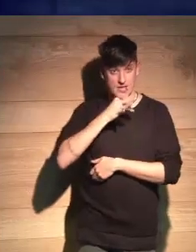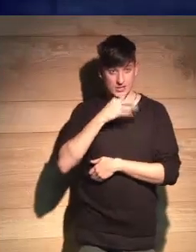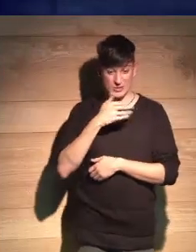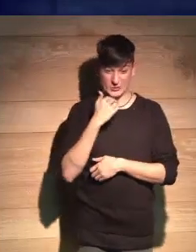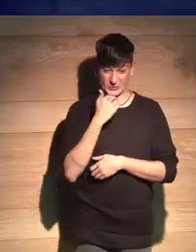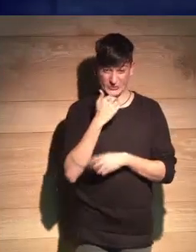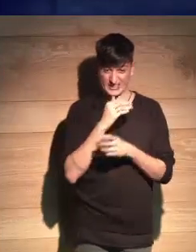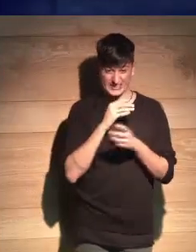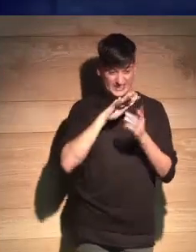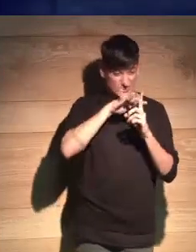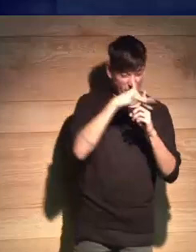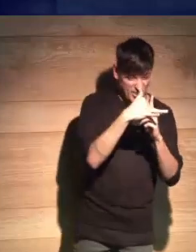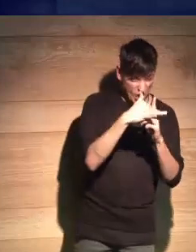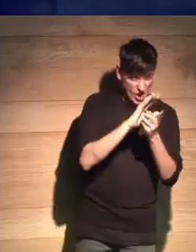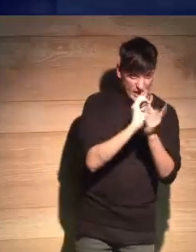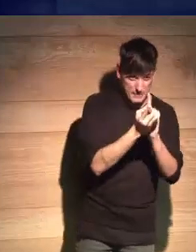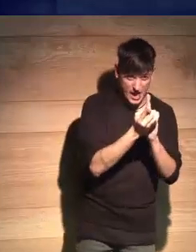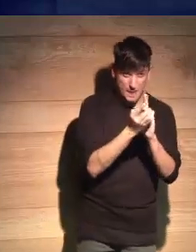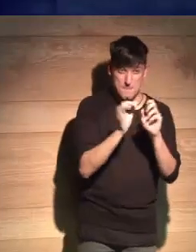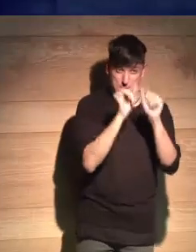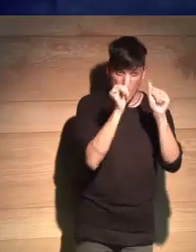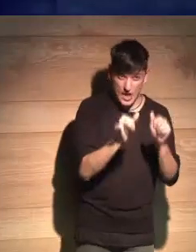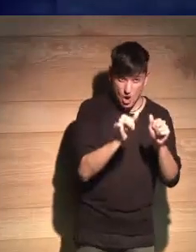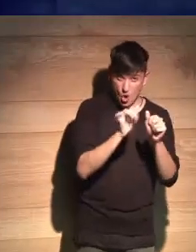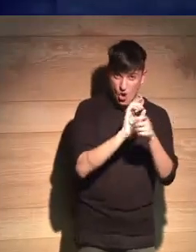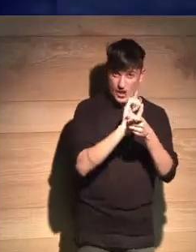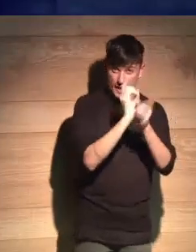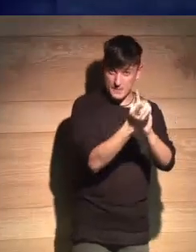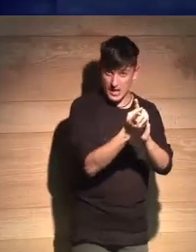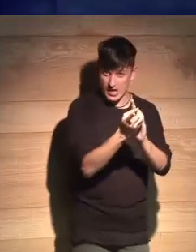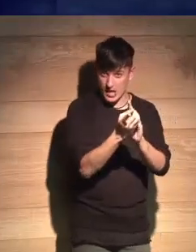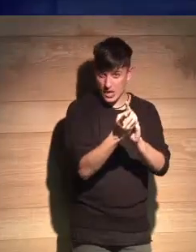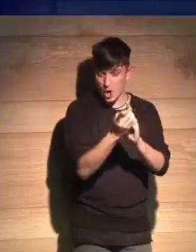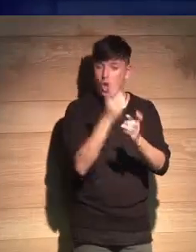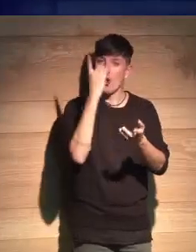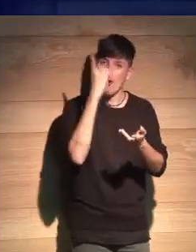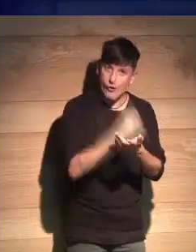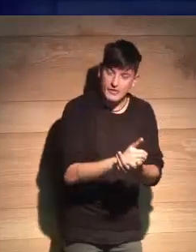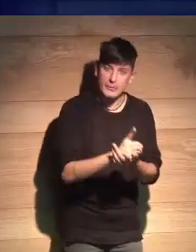face resistance. Right when the model and the paradigm is changing,